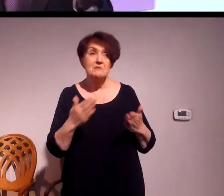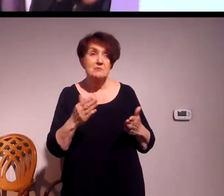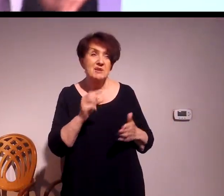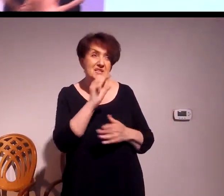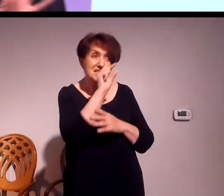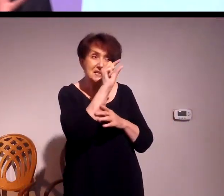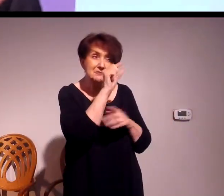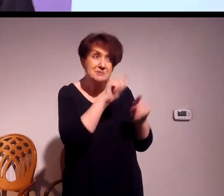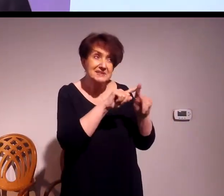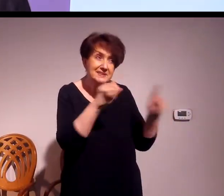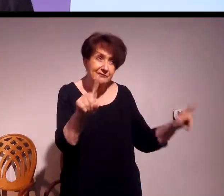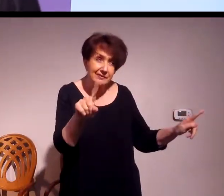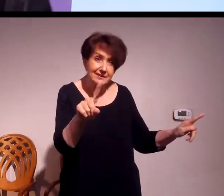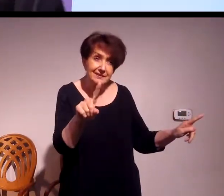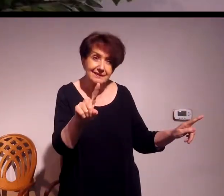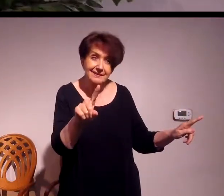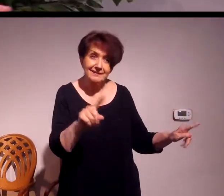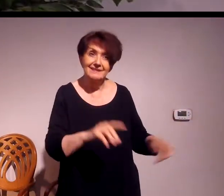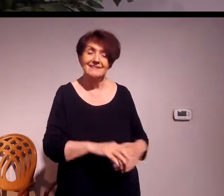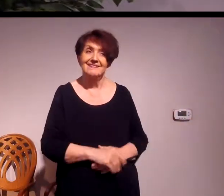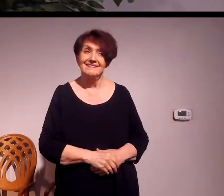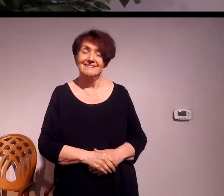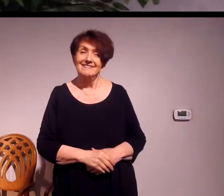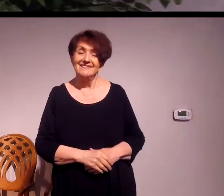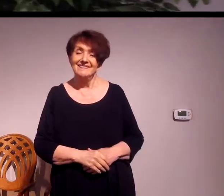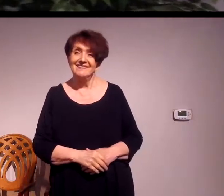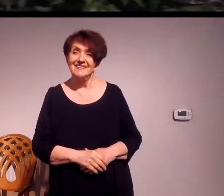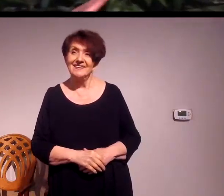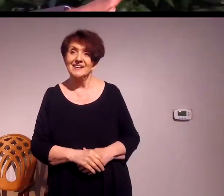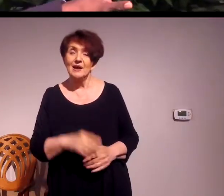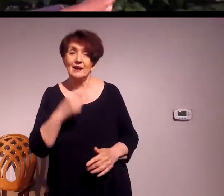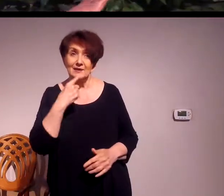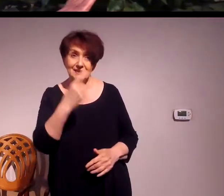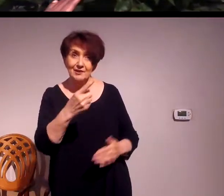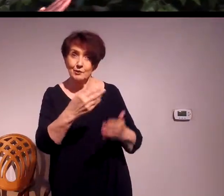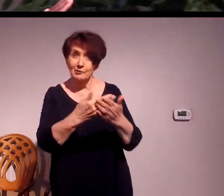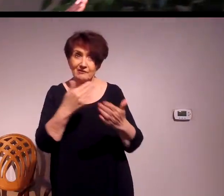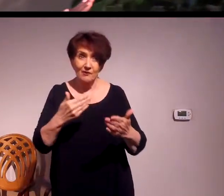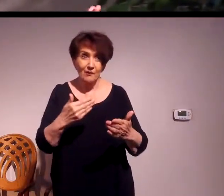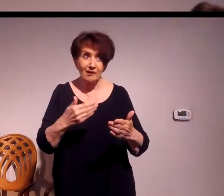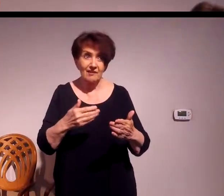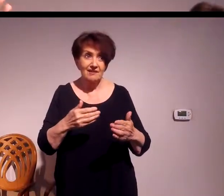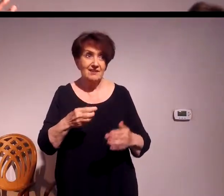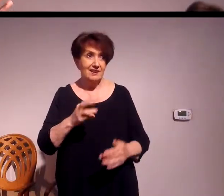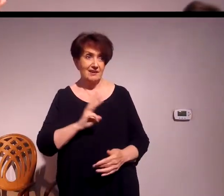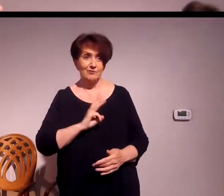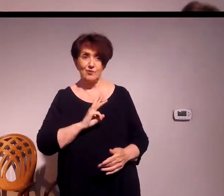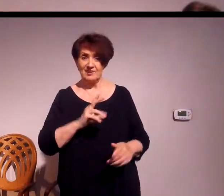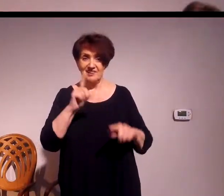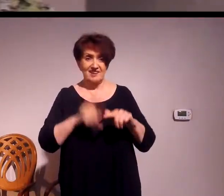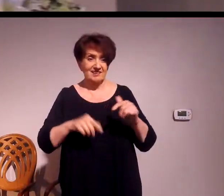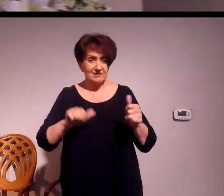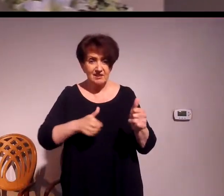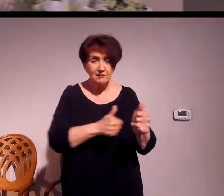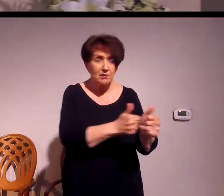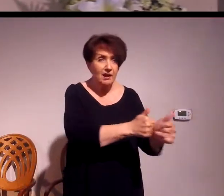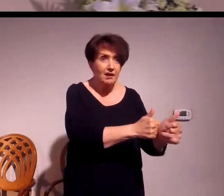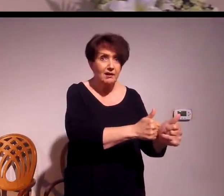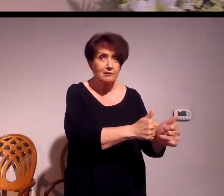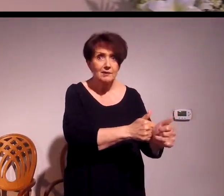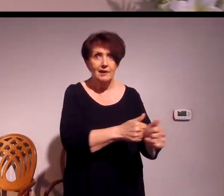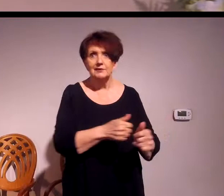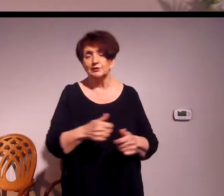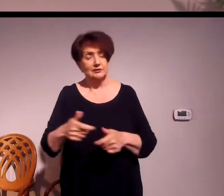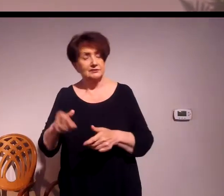bit different than what you hear, okay? And I'll tell you in advance, if Willie can't keep up, it's because, you know, us black guys, we run kind of